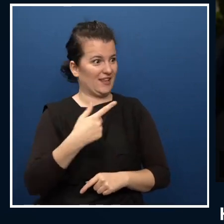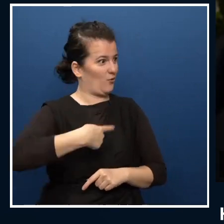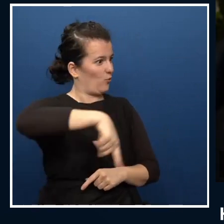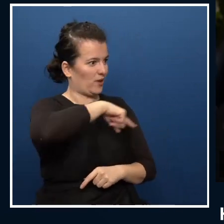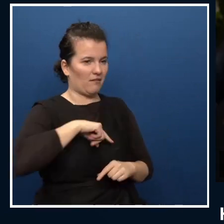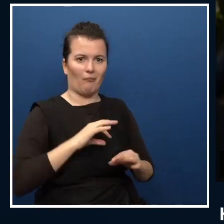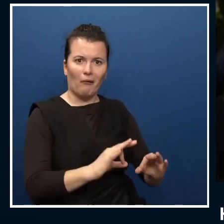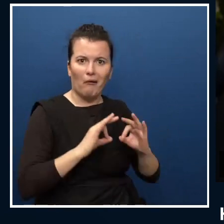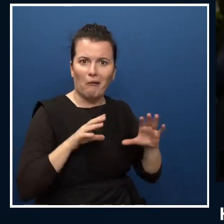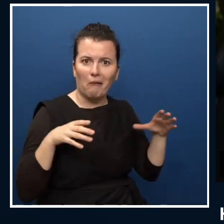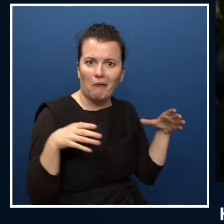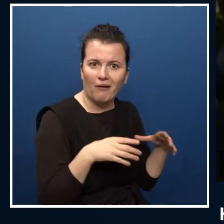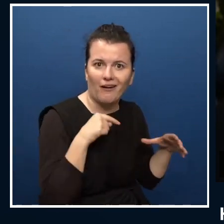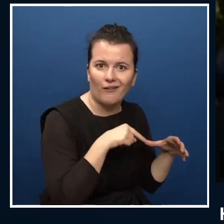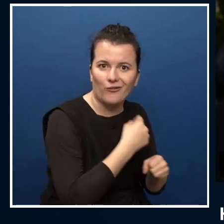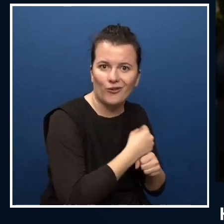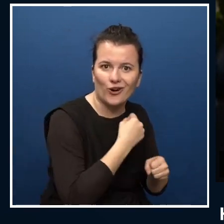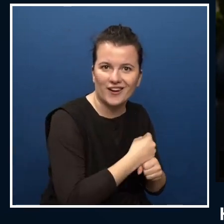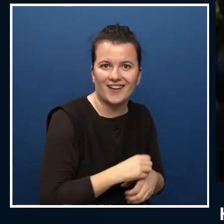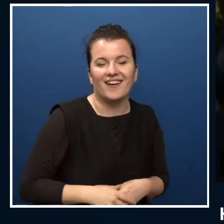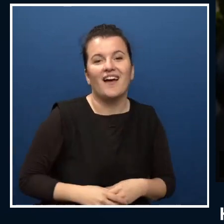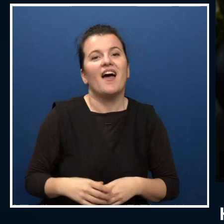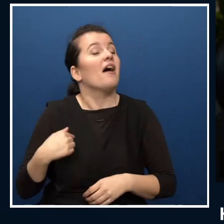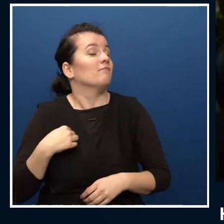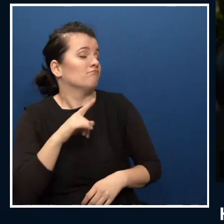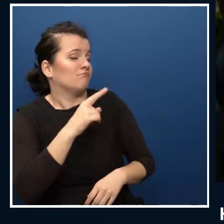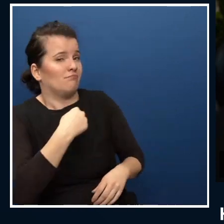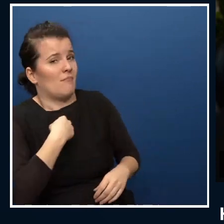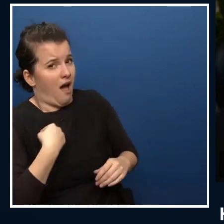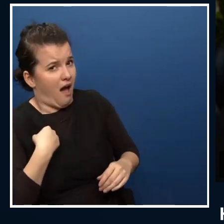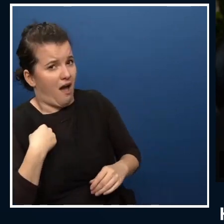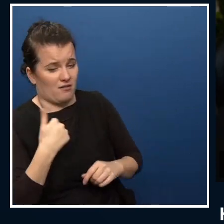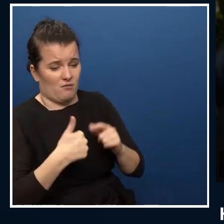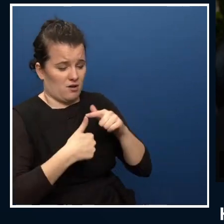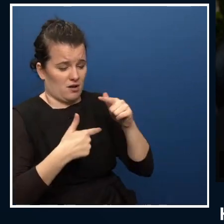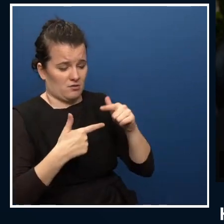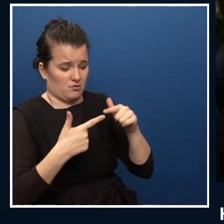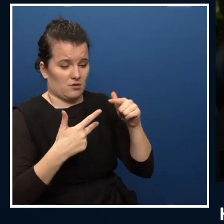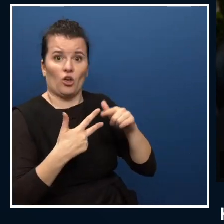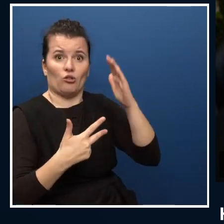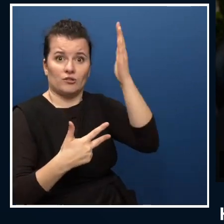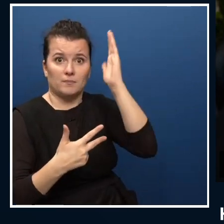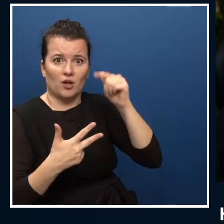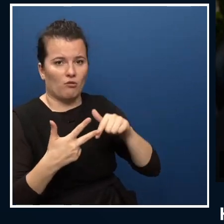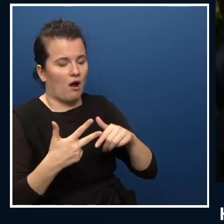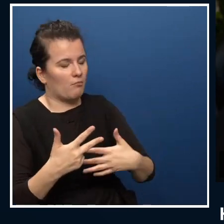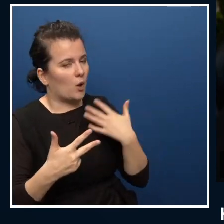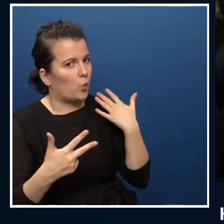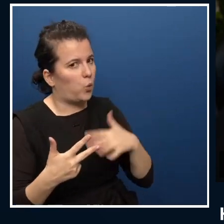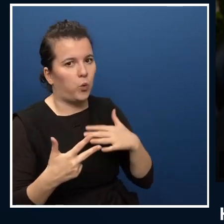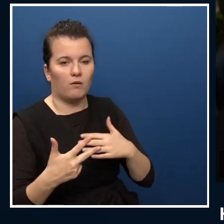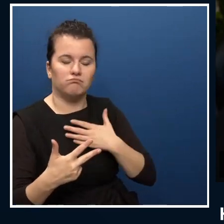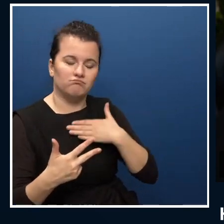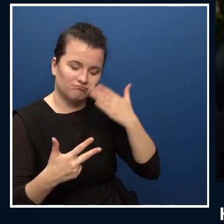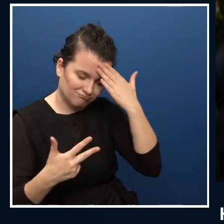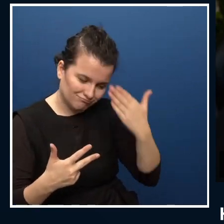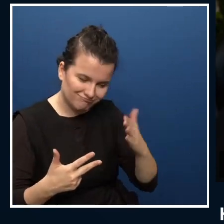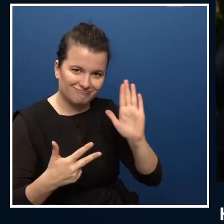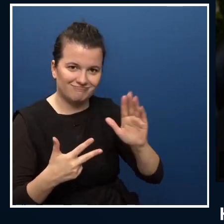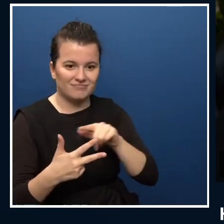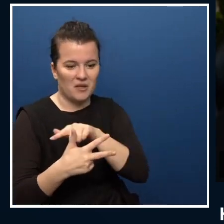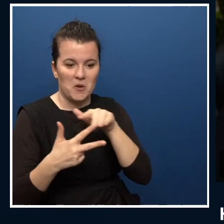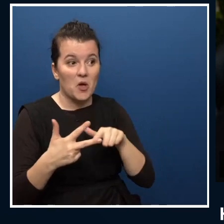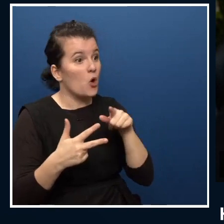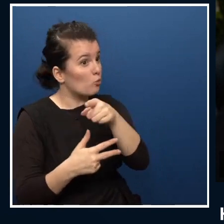of the 3 wonderful talks today, and I appreciate everyone hanging out with us. And yeah, follow me on Twitter